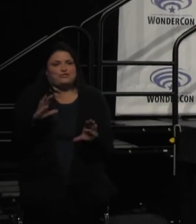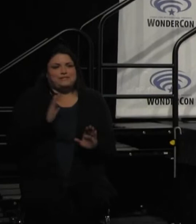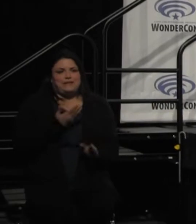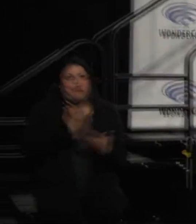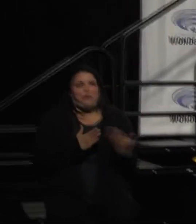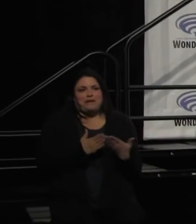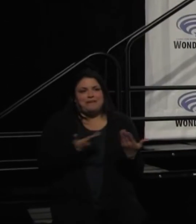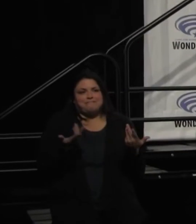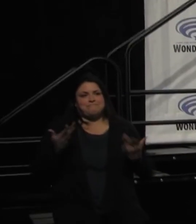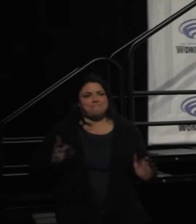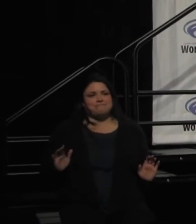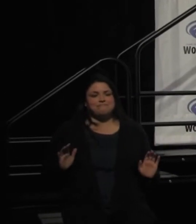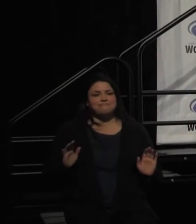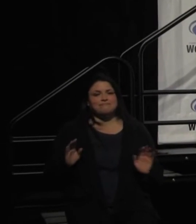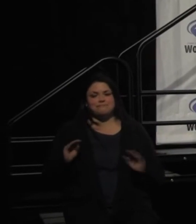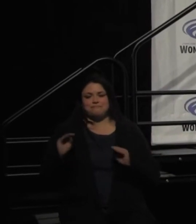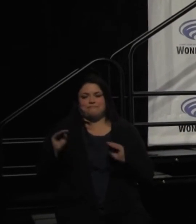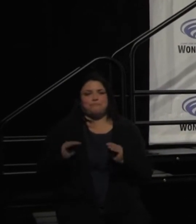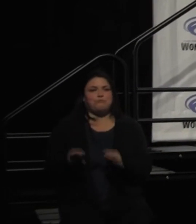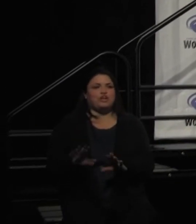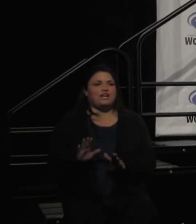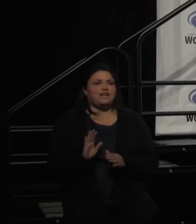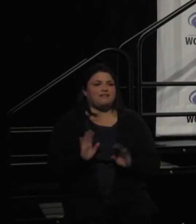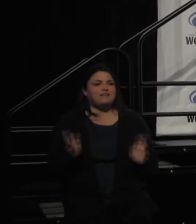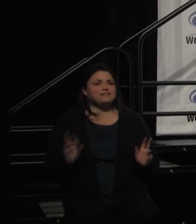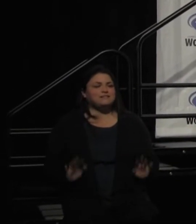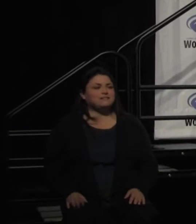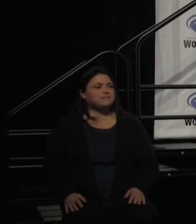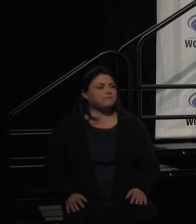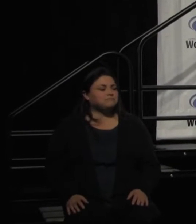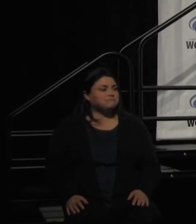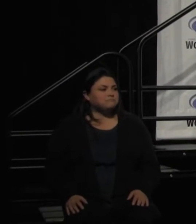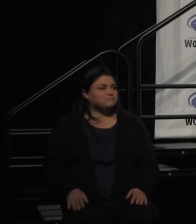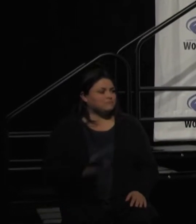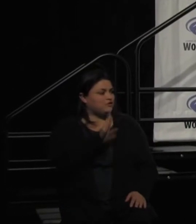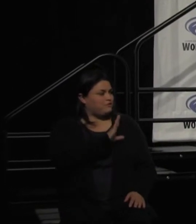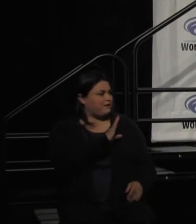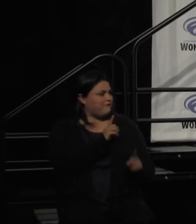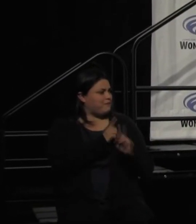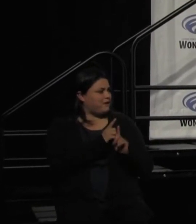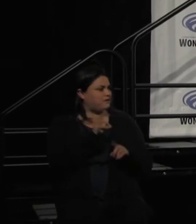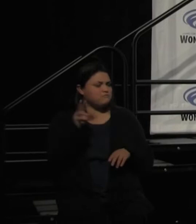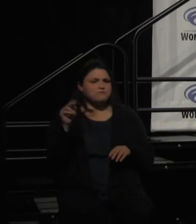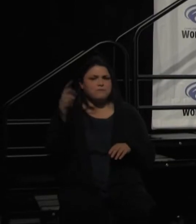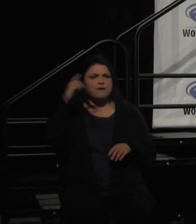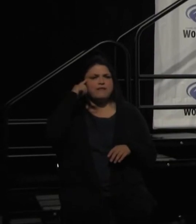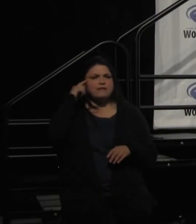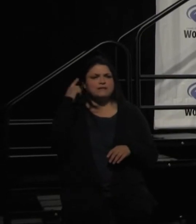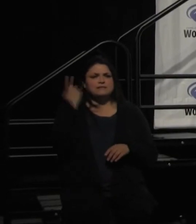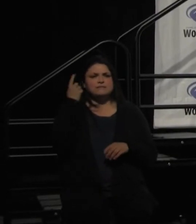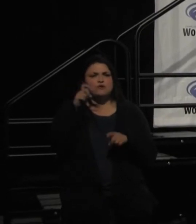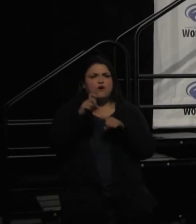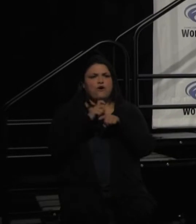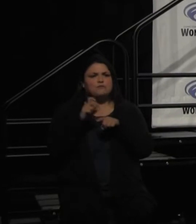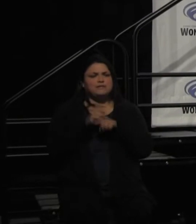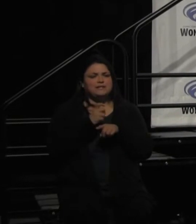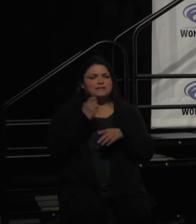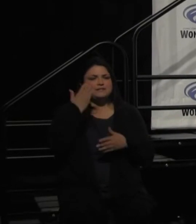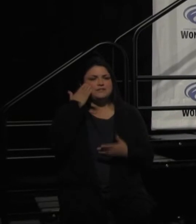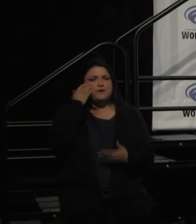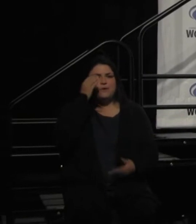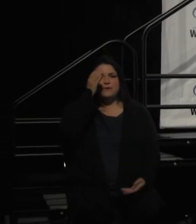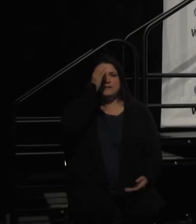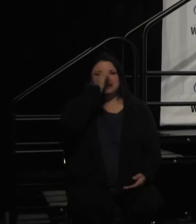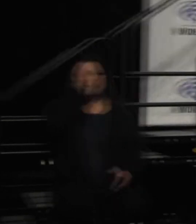and they put it did you in. meet him? No, I think one of the guys called me. That's what you know, comic